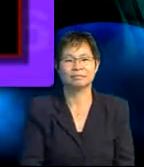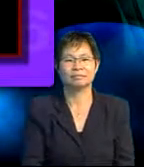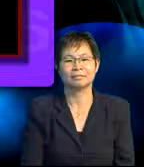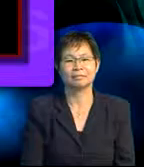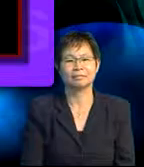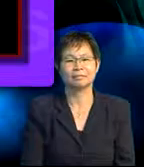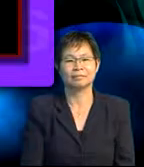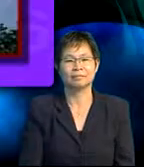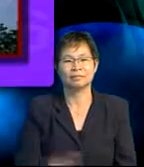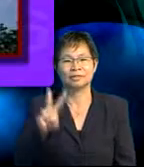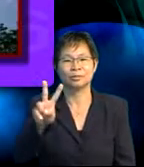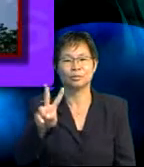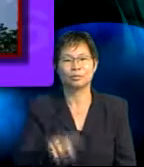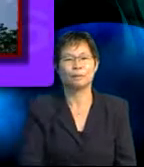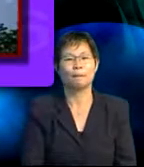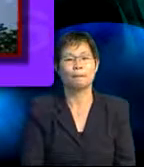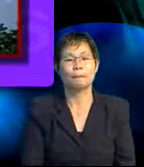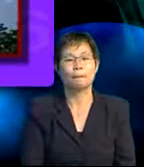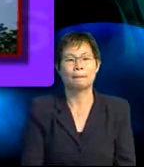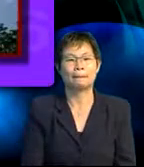two, two,